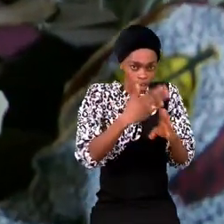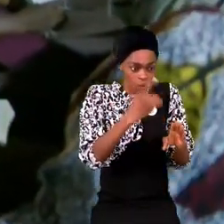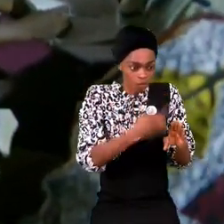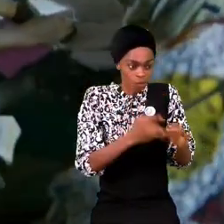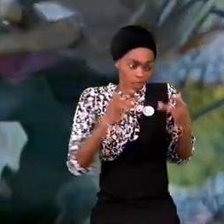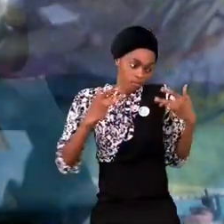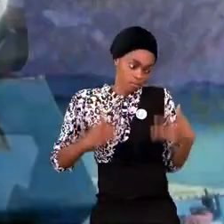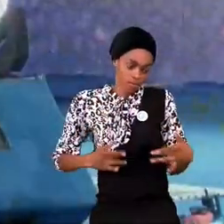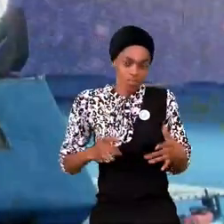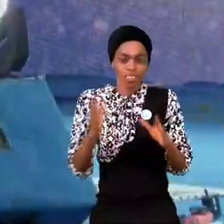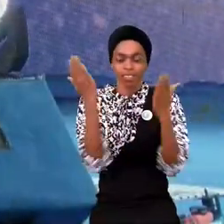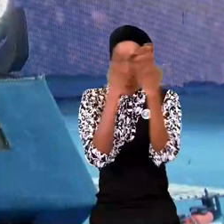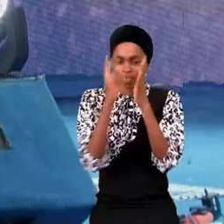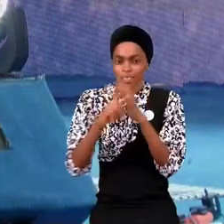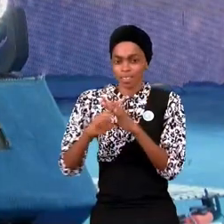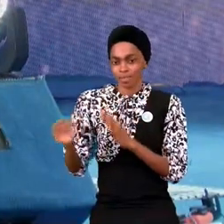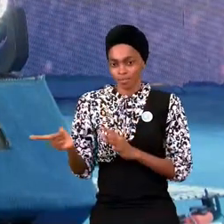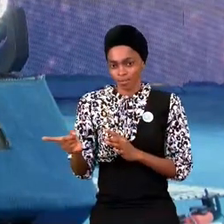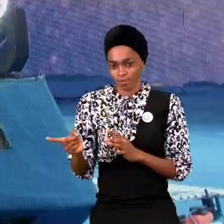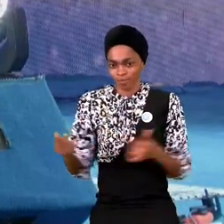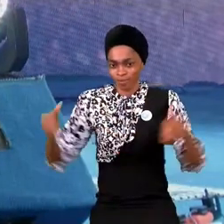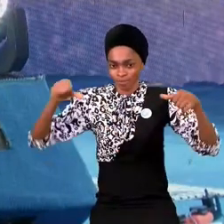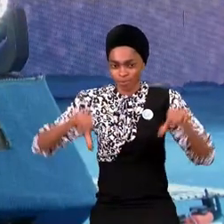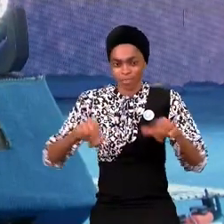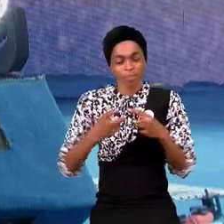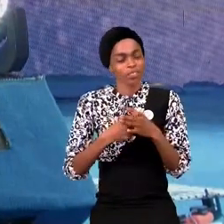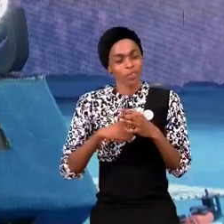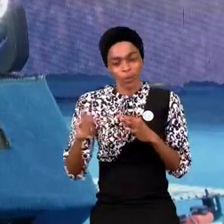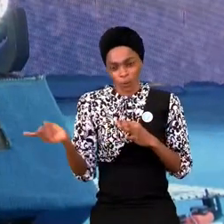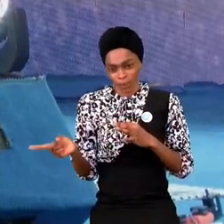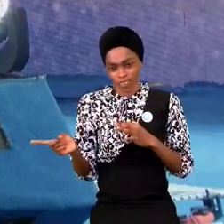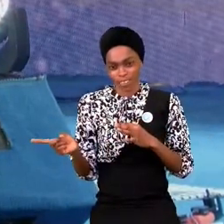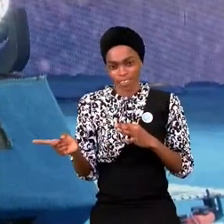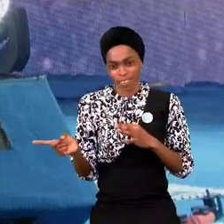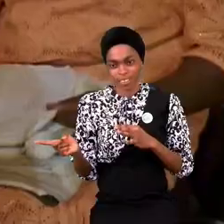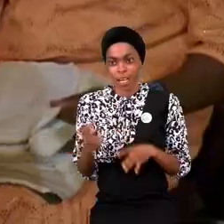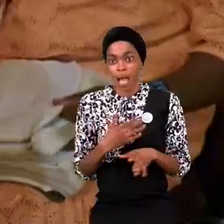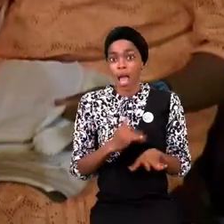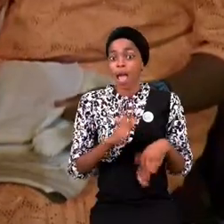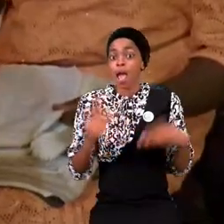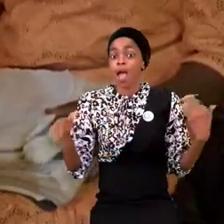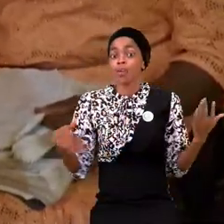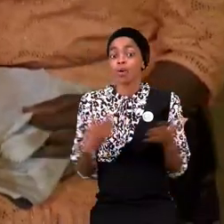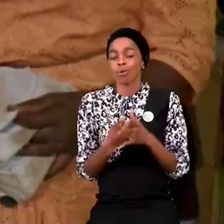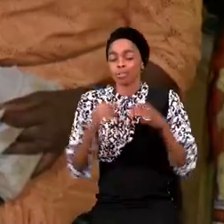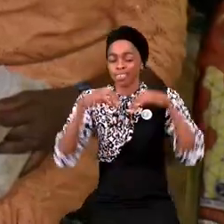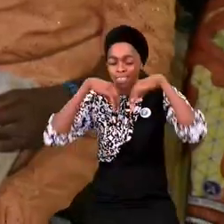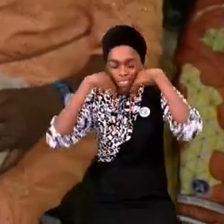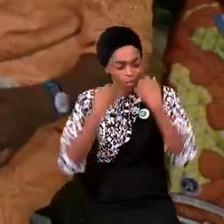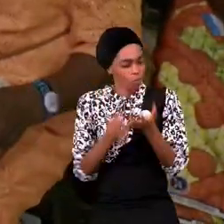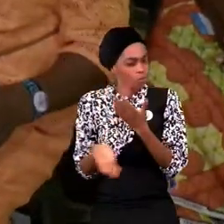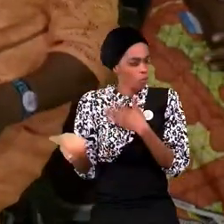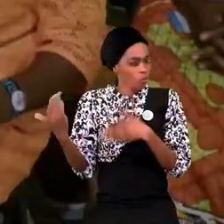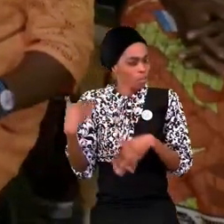gone. And all the shame of the past life tonight, gone. And the oppression of